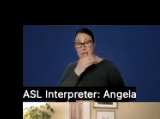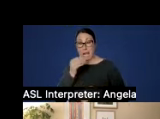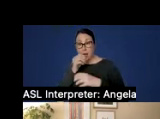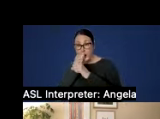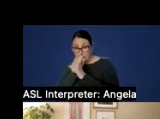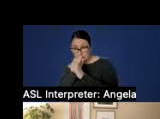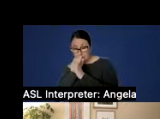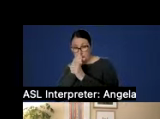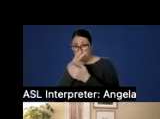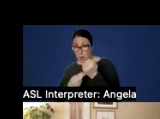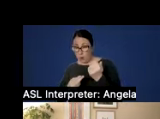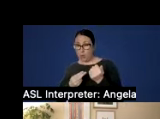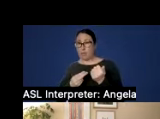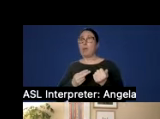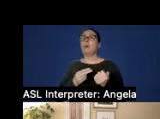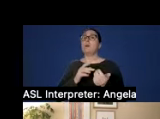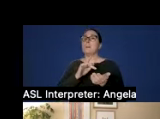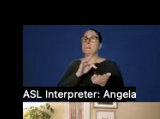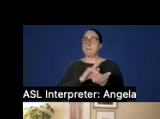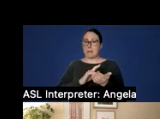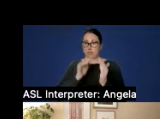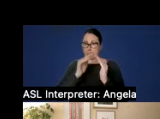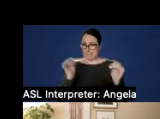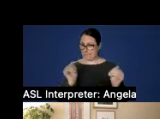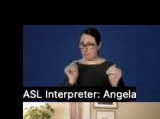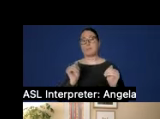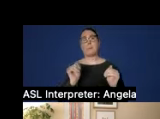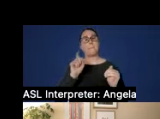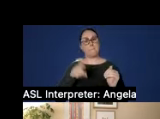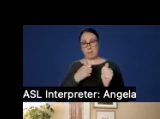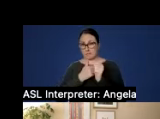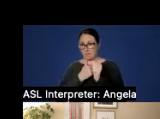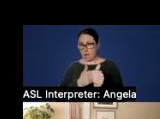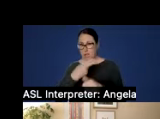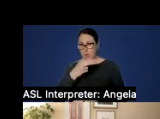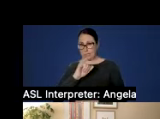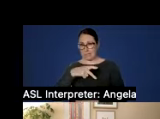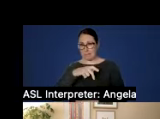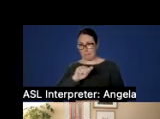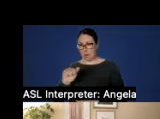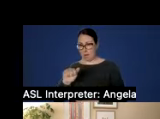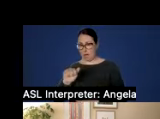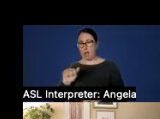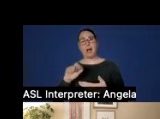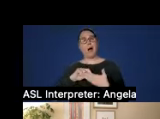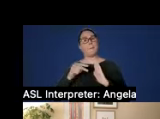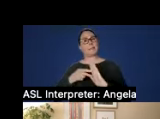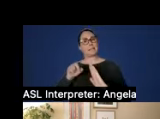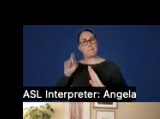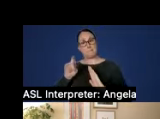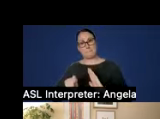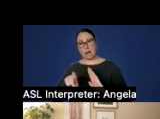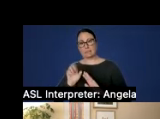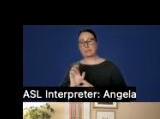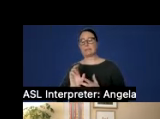are bound by HIPAA regulations and therefore must take steps to enforce privacy protections.